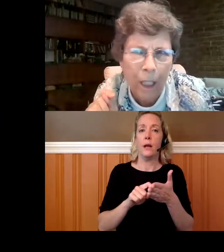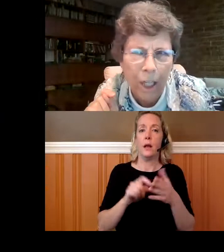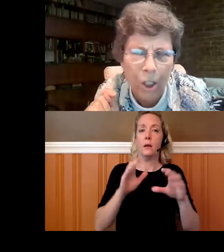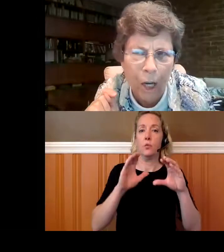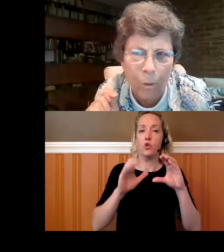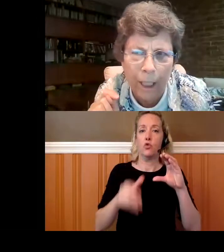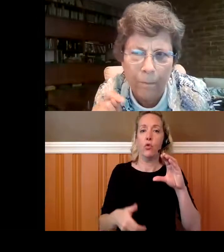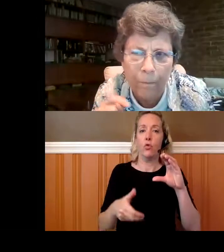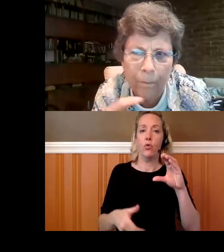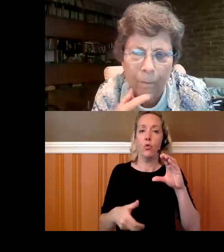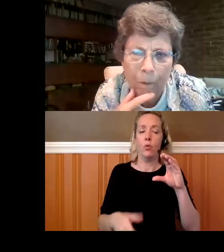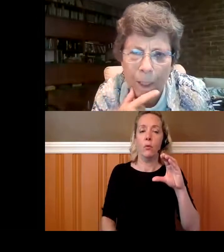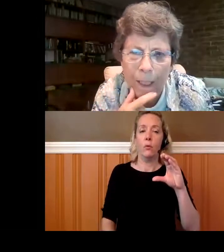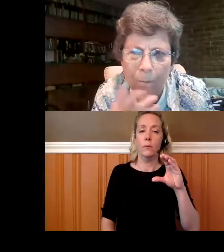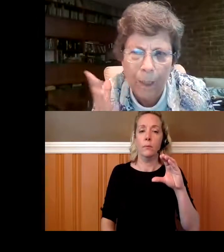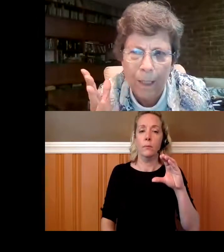fail-safe built into this